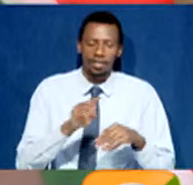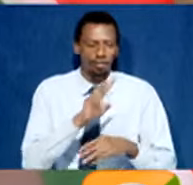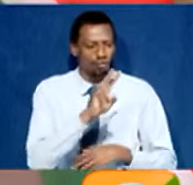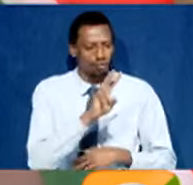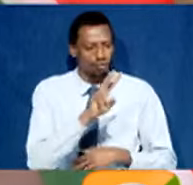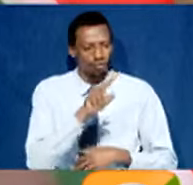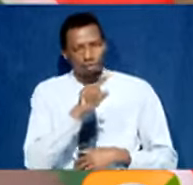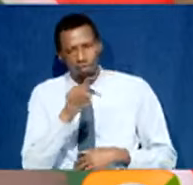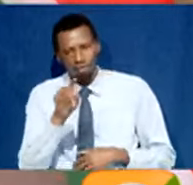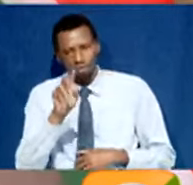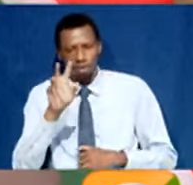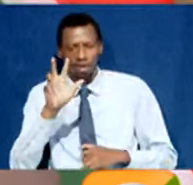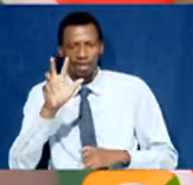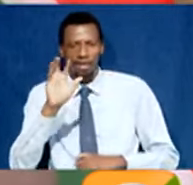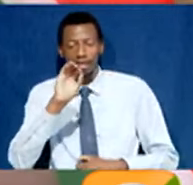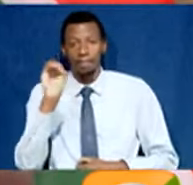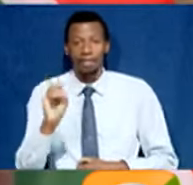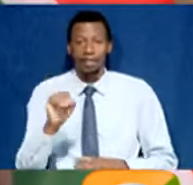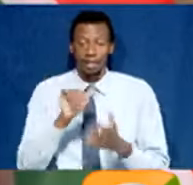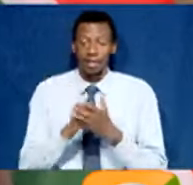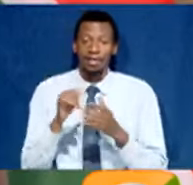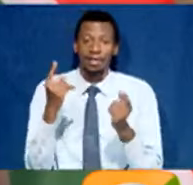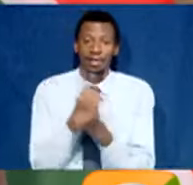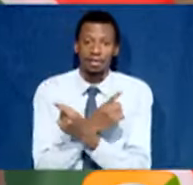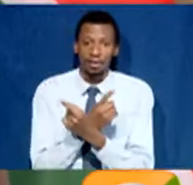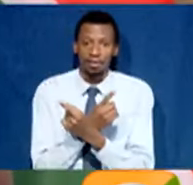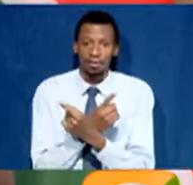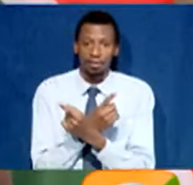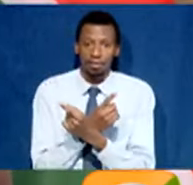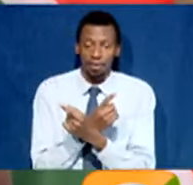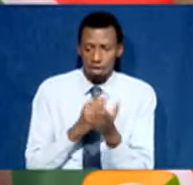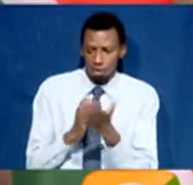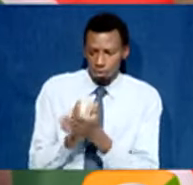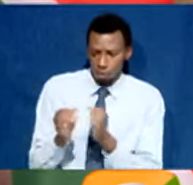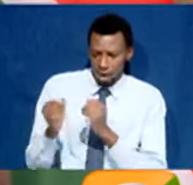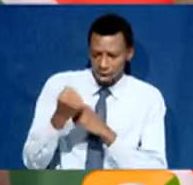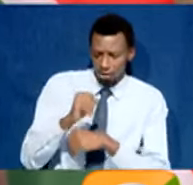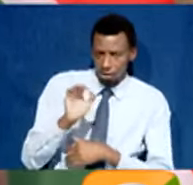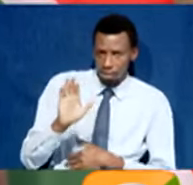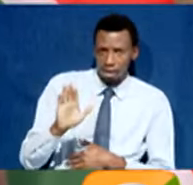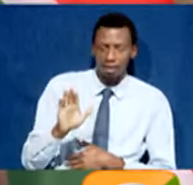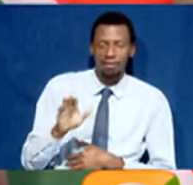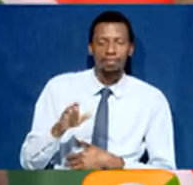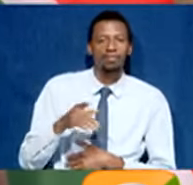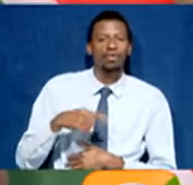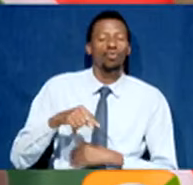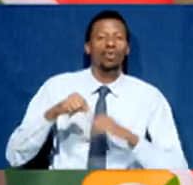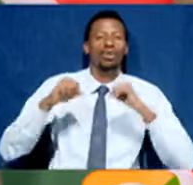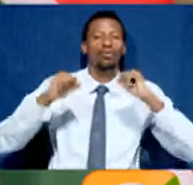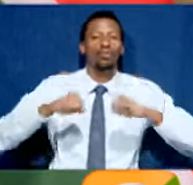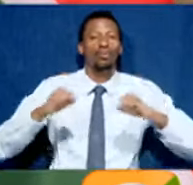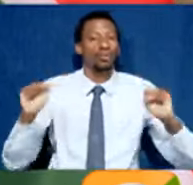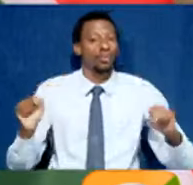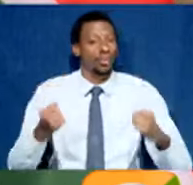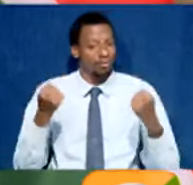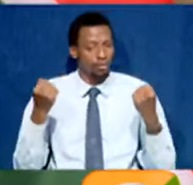2-3%. That is the difference. And by that, by just doing that, we will save on